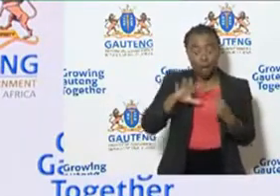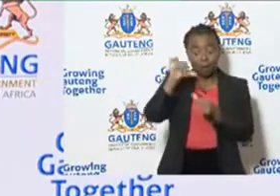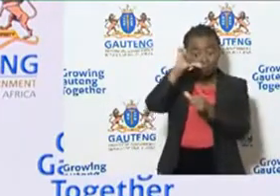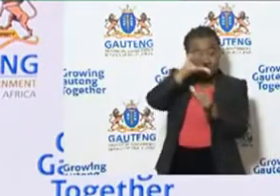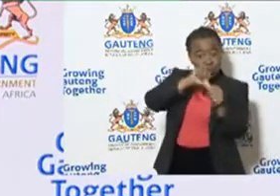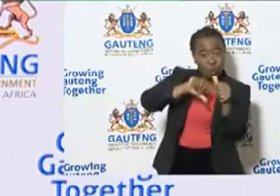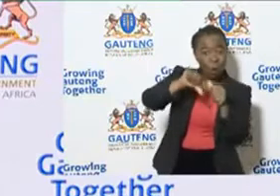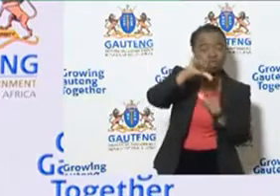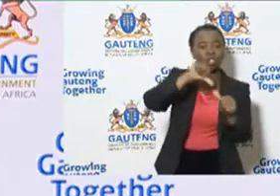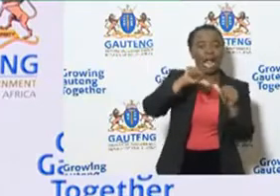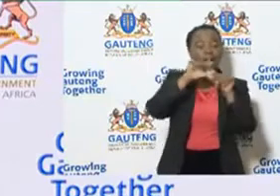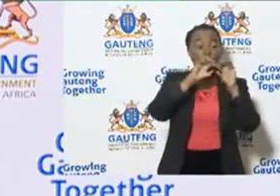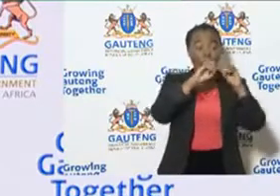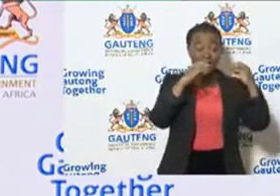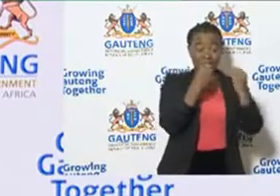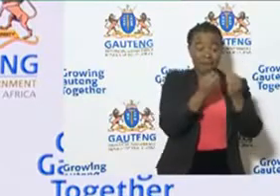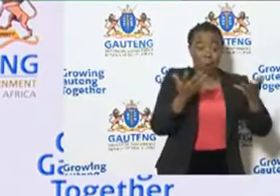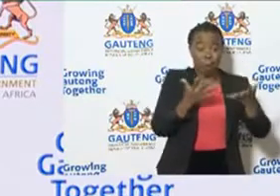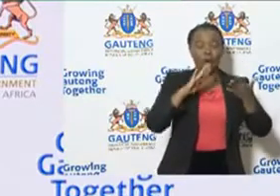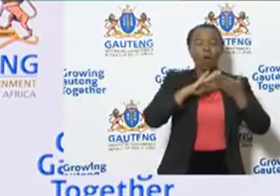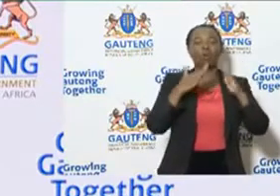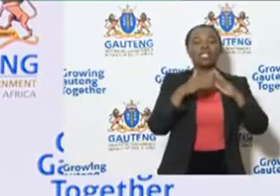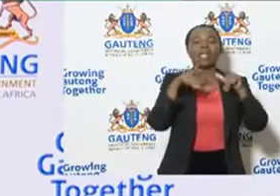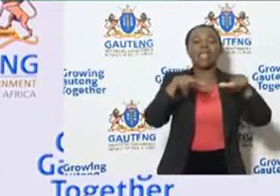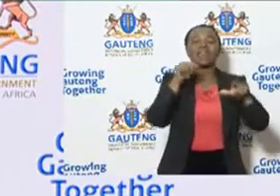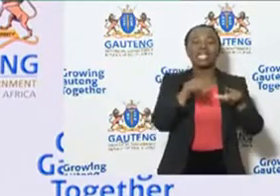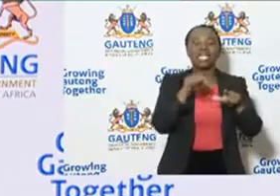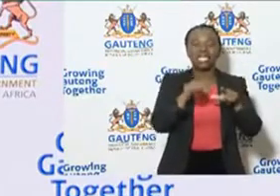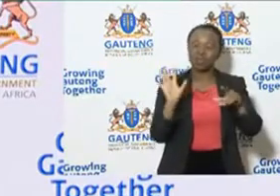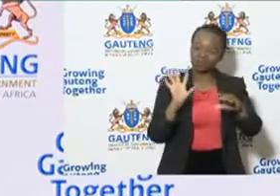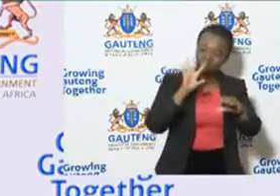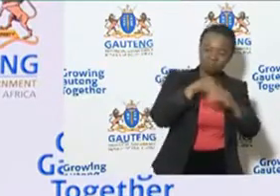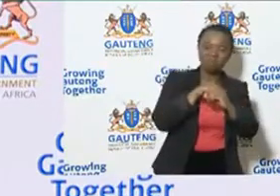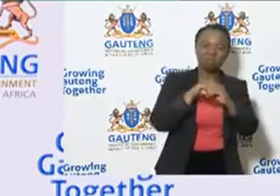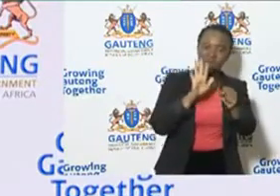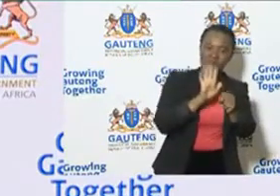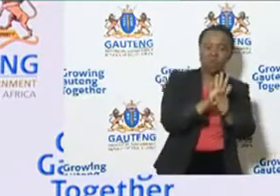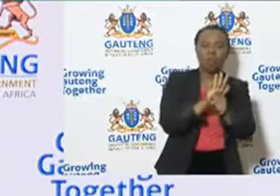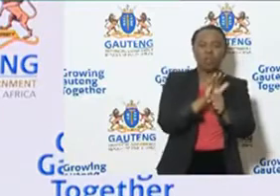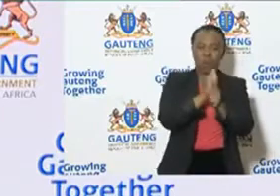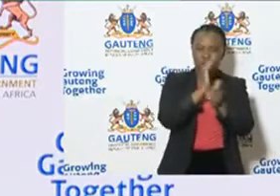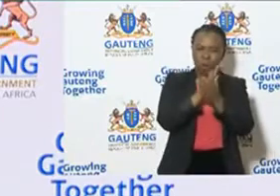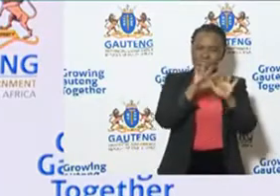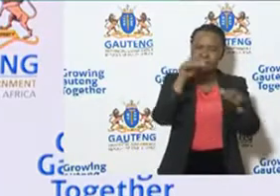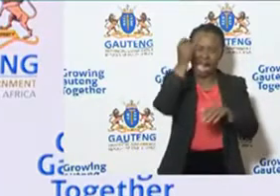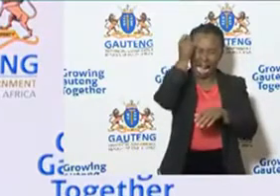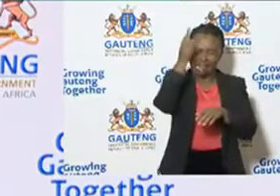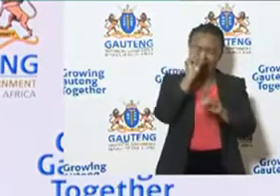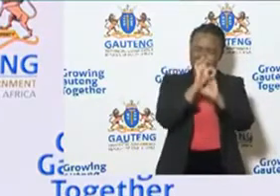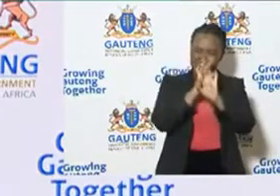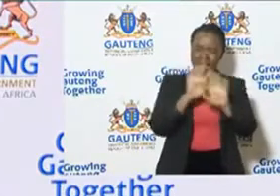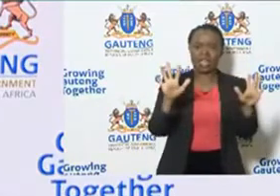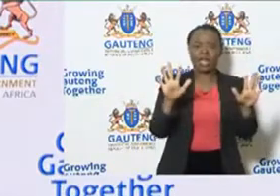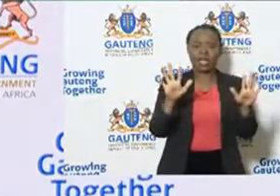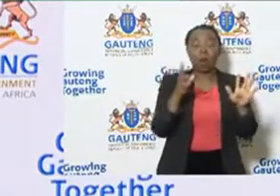at community level for many people to understand, and leaders, including now that we are going